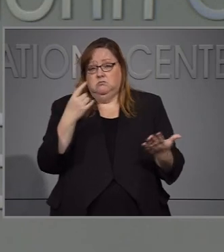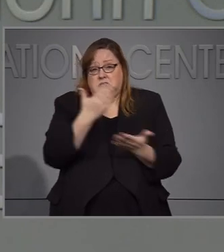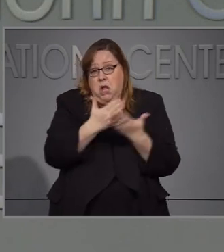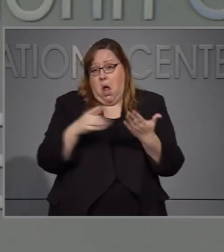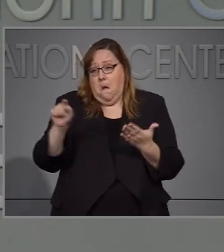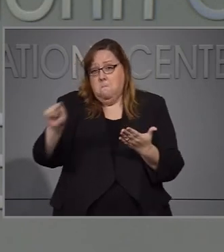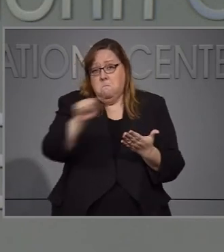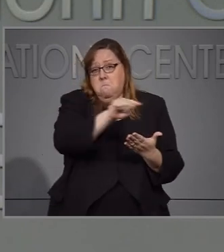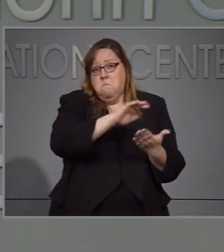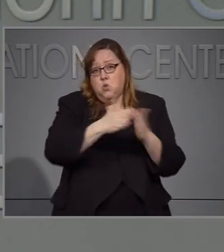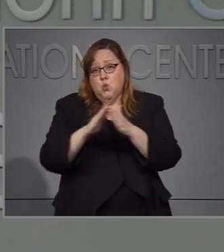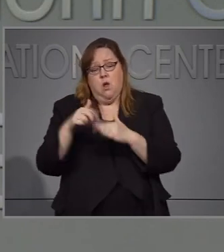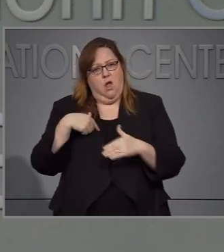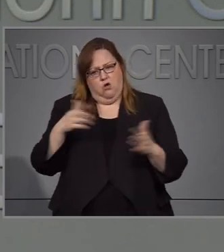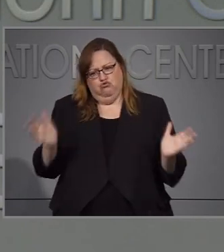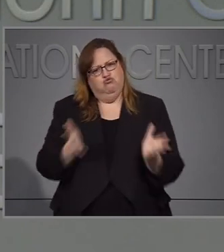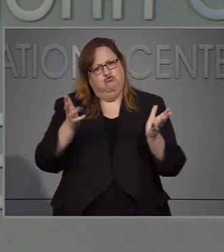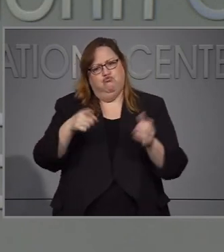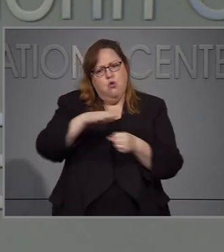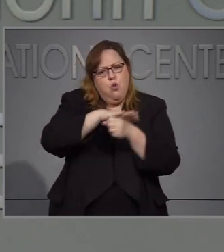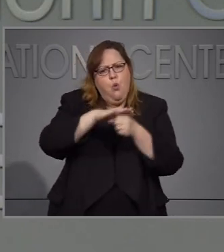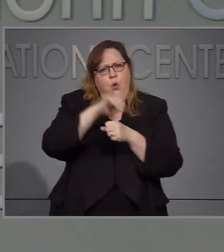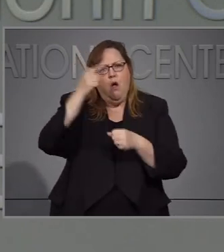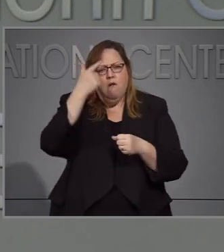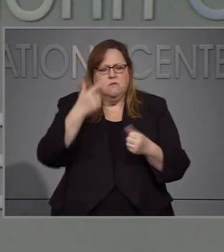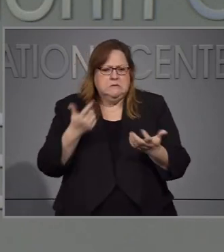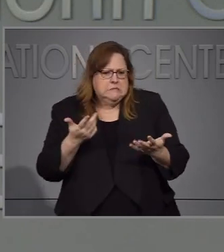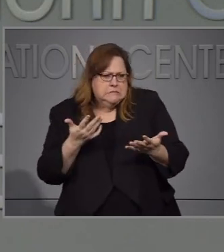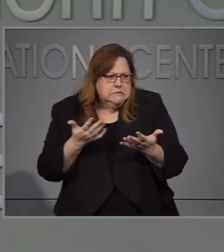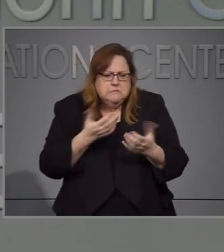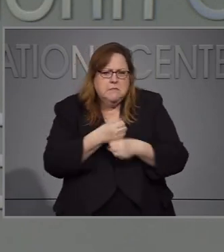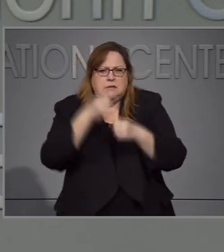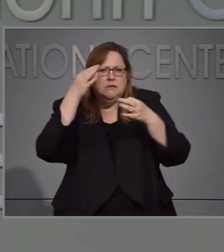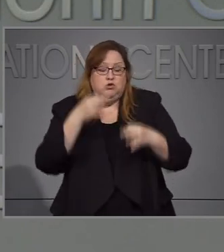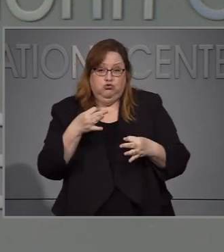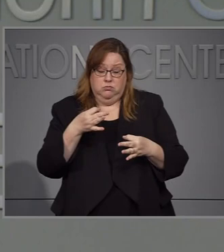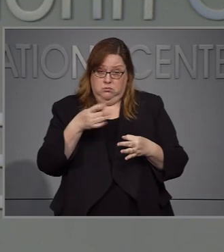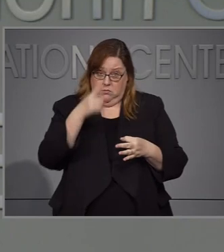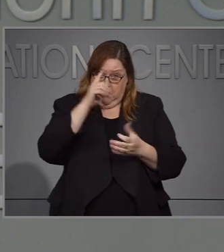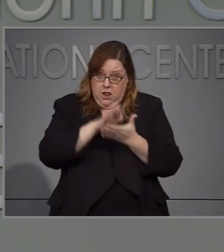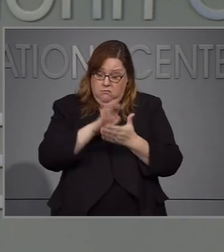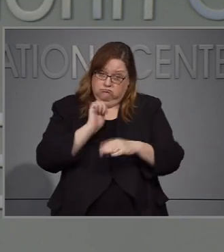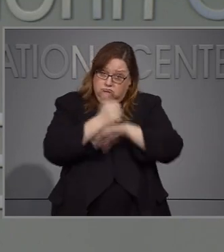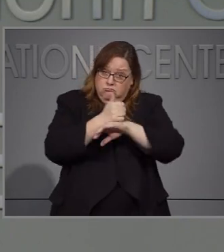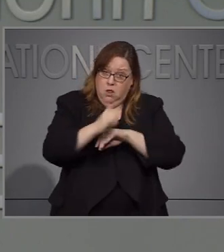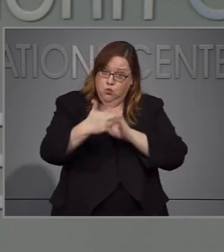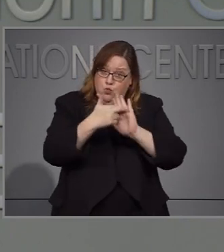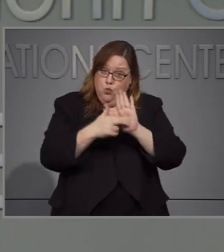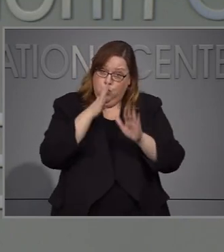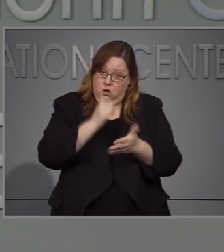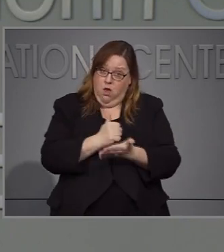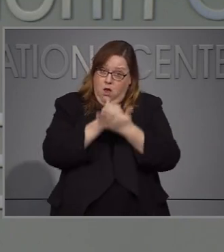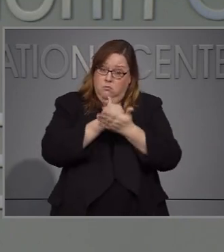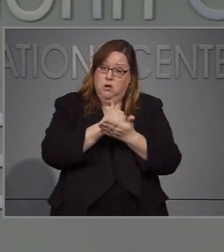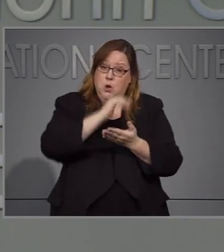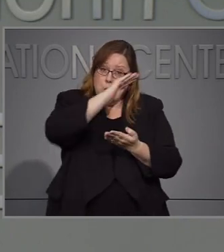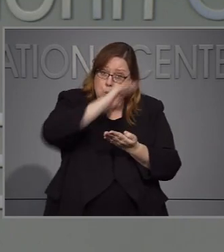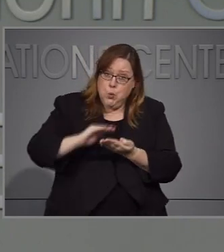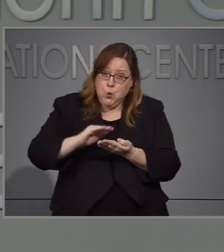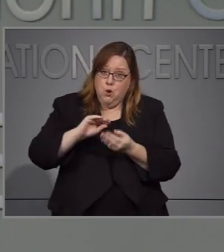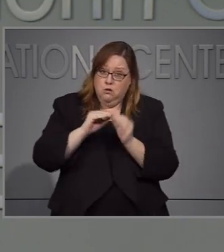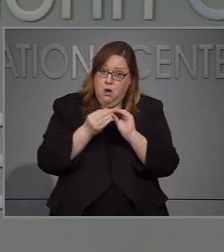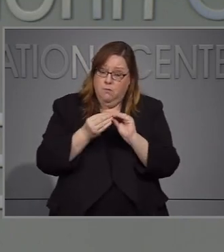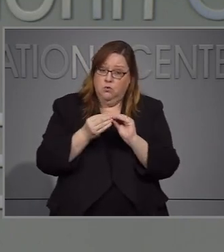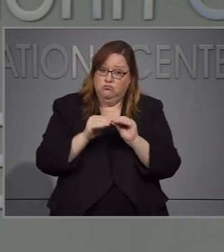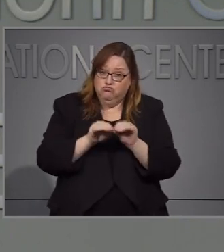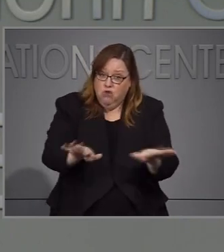would encourage local governments if they believe that this will help slow the spread in their communities and particularly some